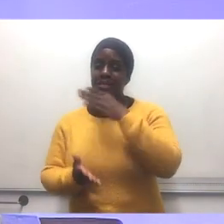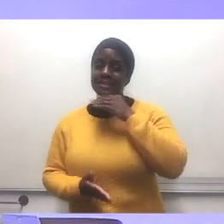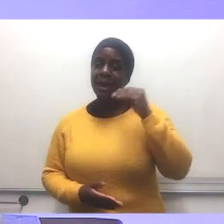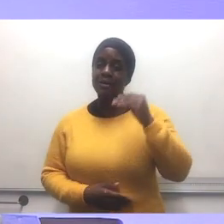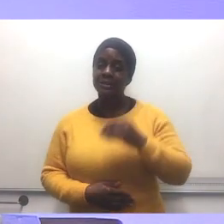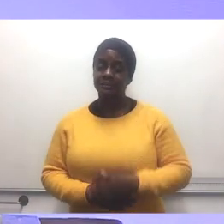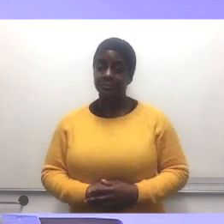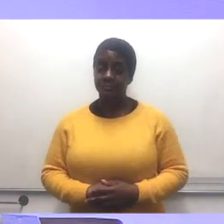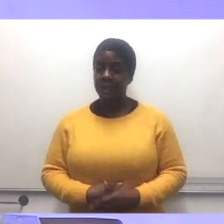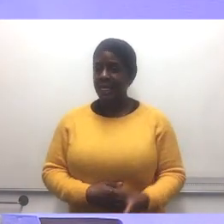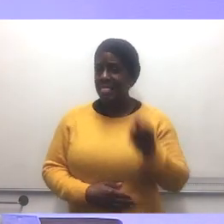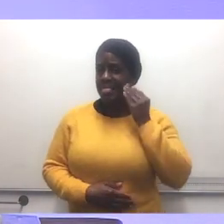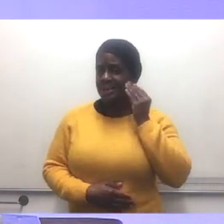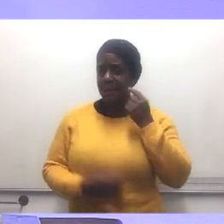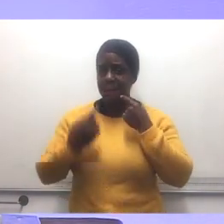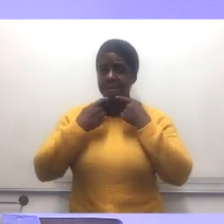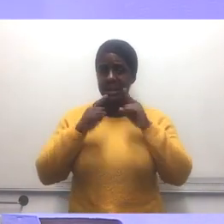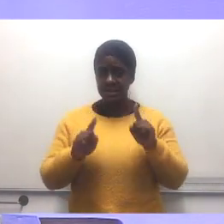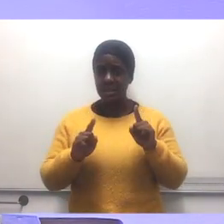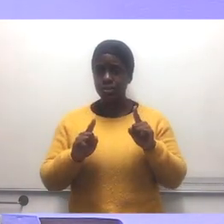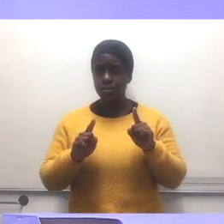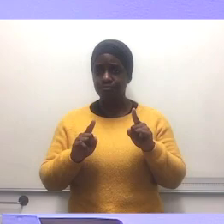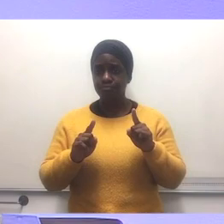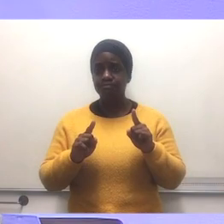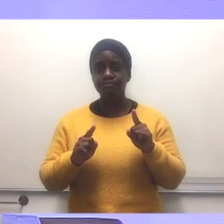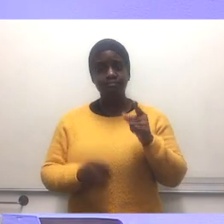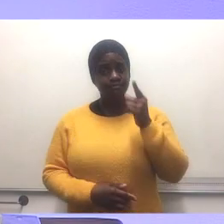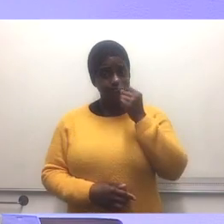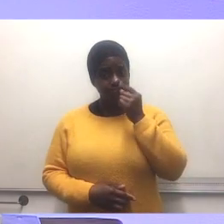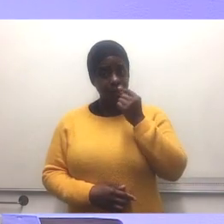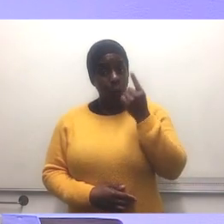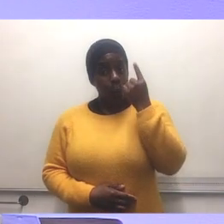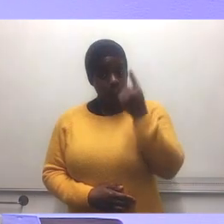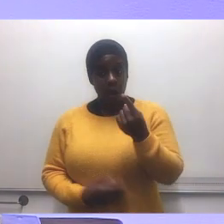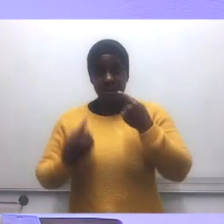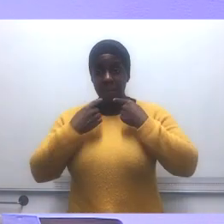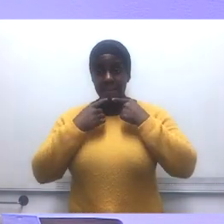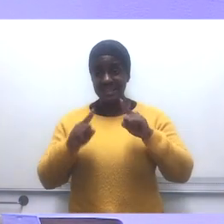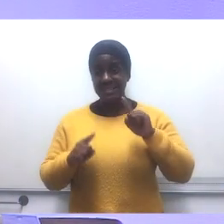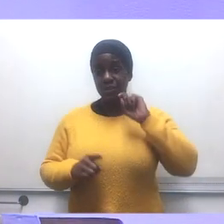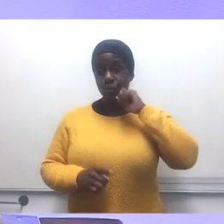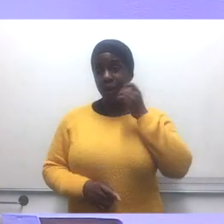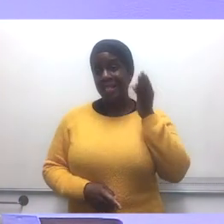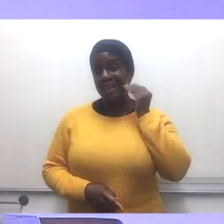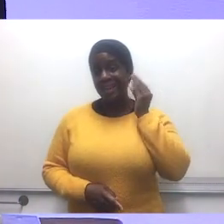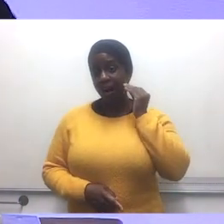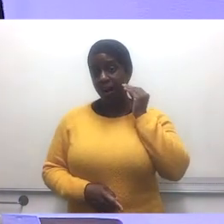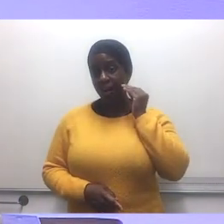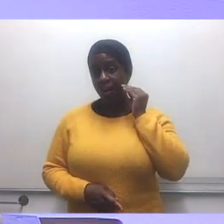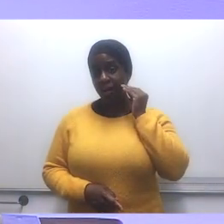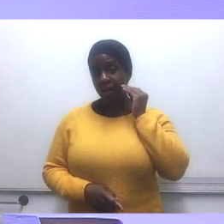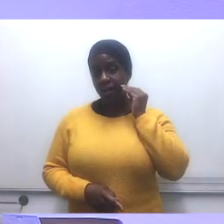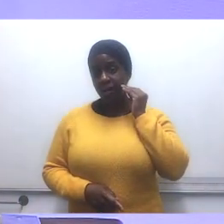to this message, this may just be the one message that you will hear that